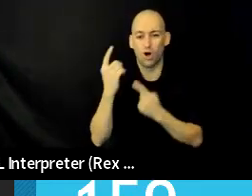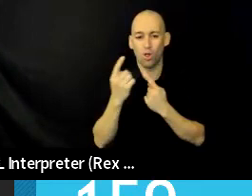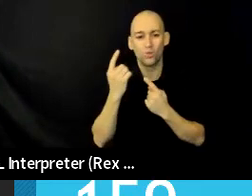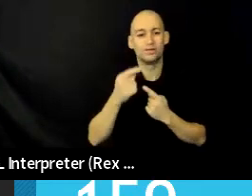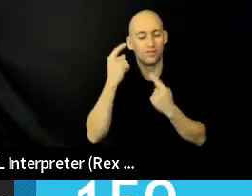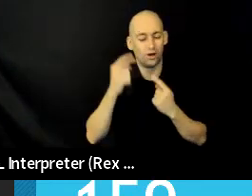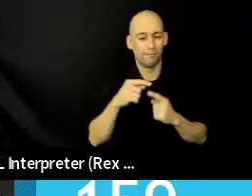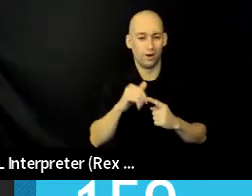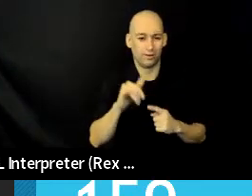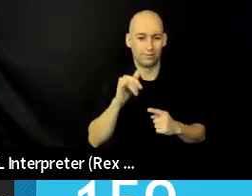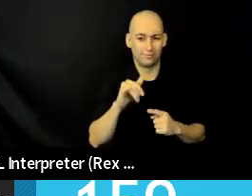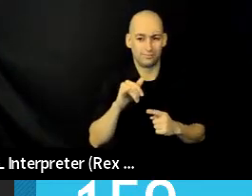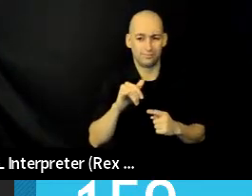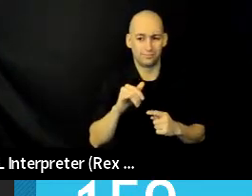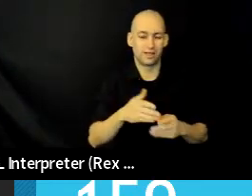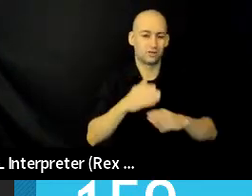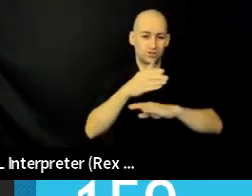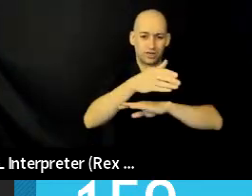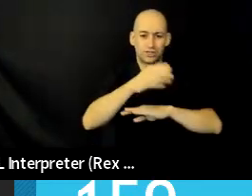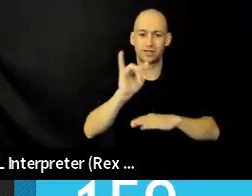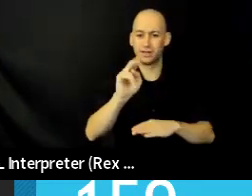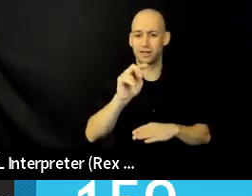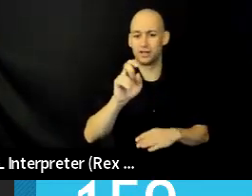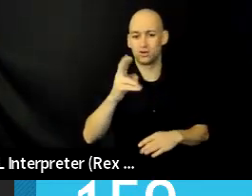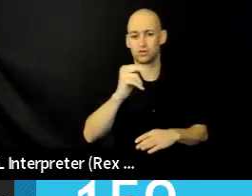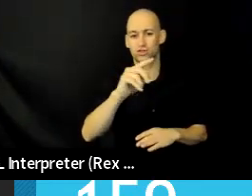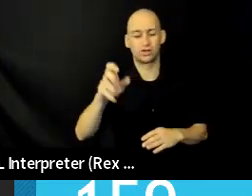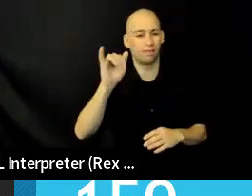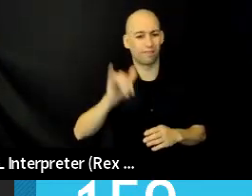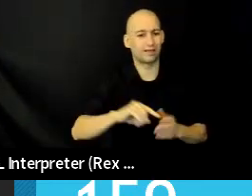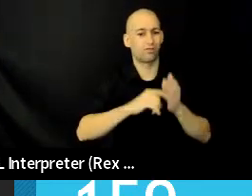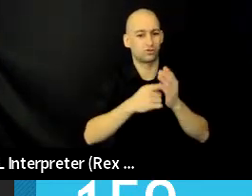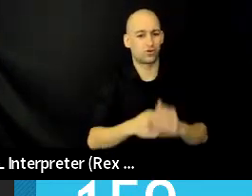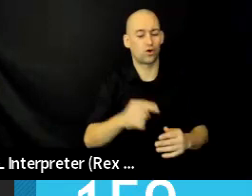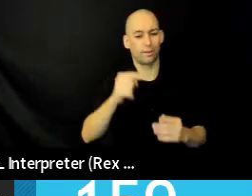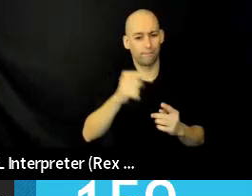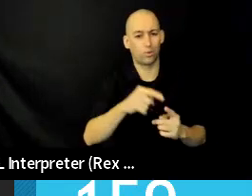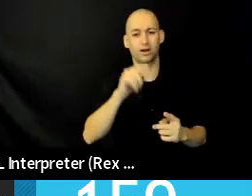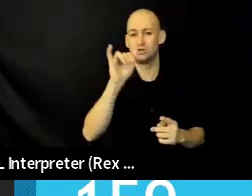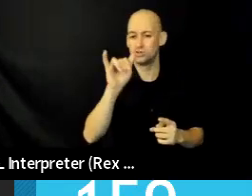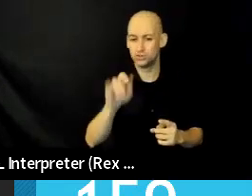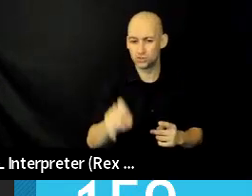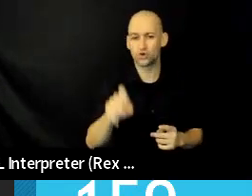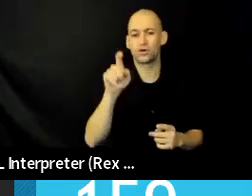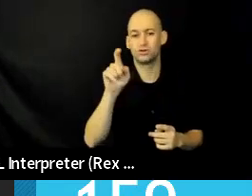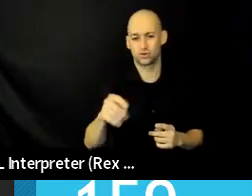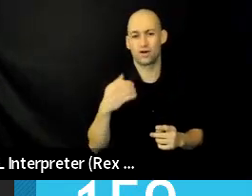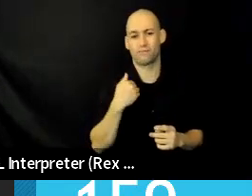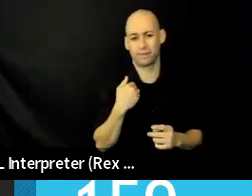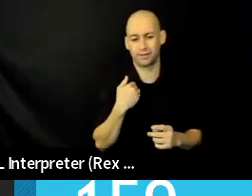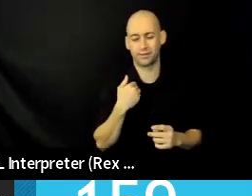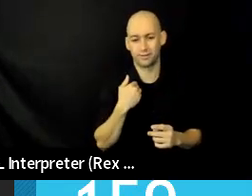interchange. And that's the starting point for this project, or should have been the starting point for this